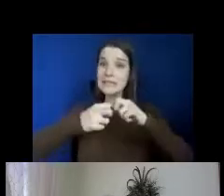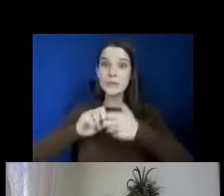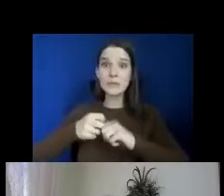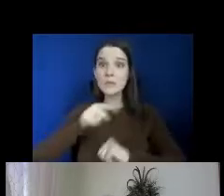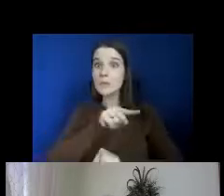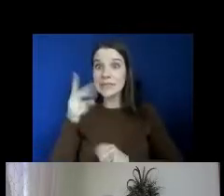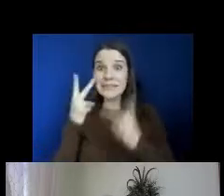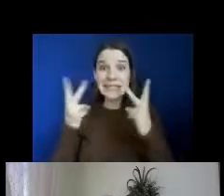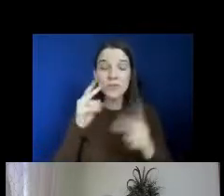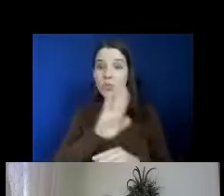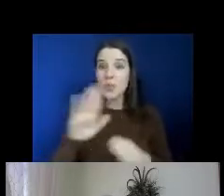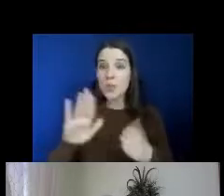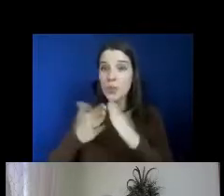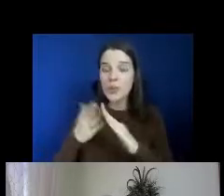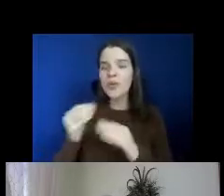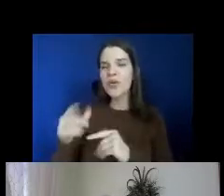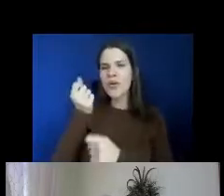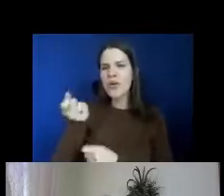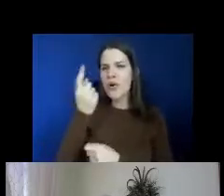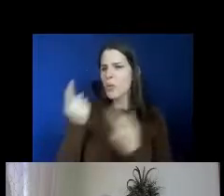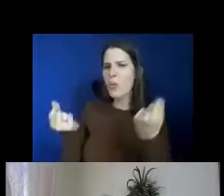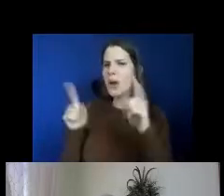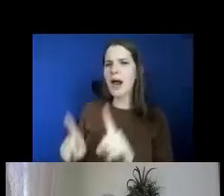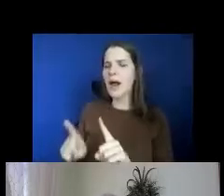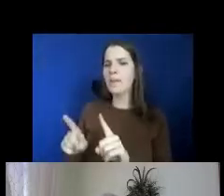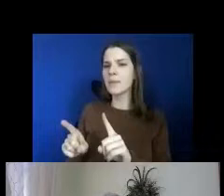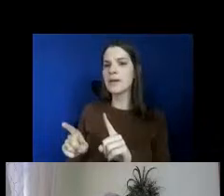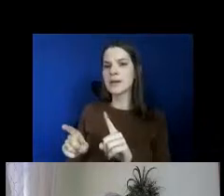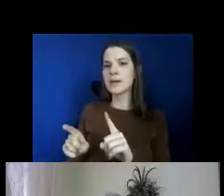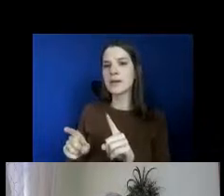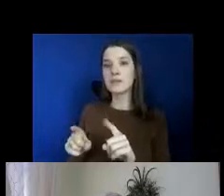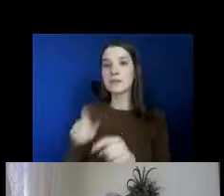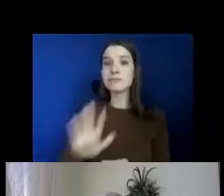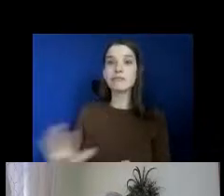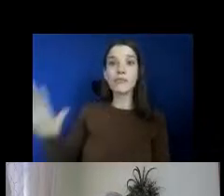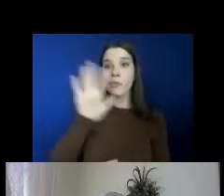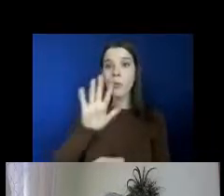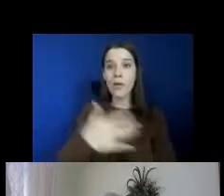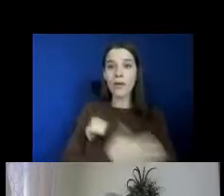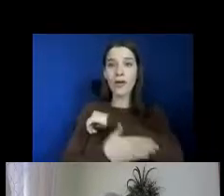your community, as well as understand what is happening nationwide.